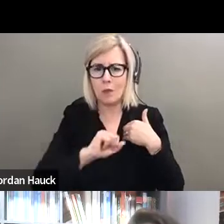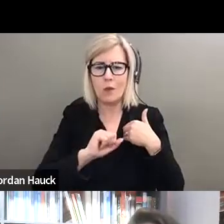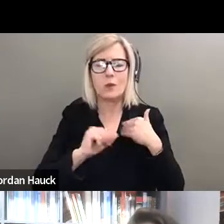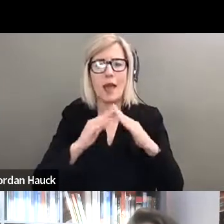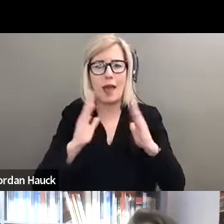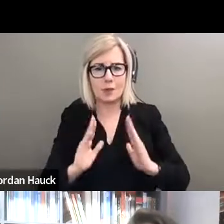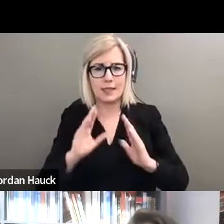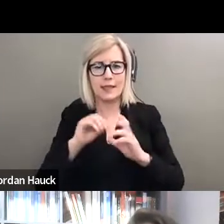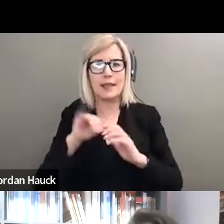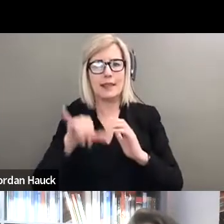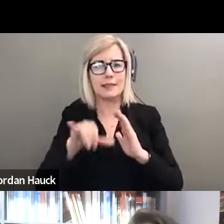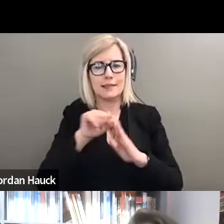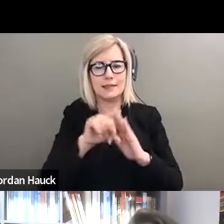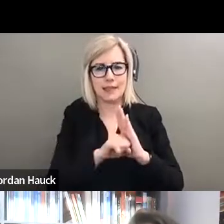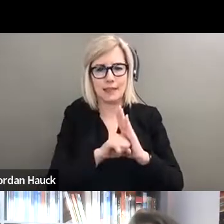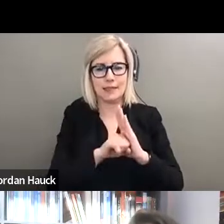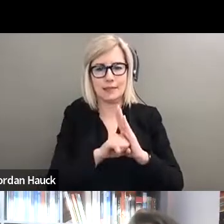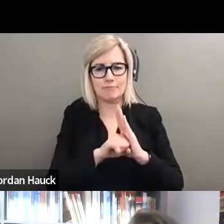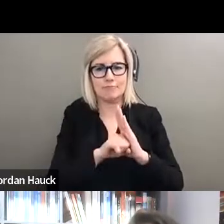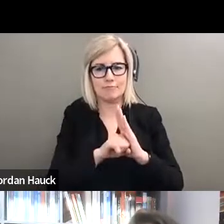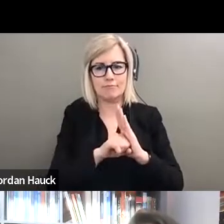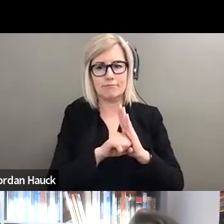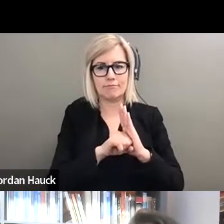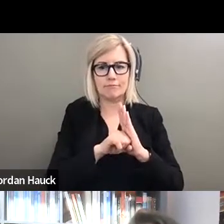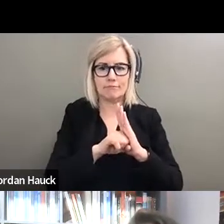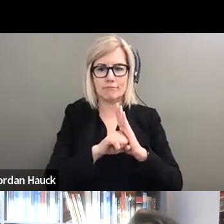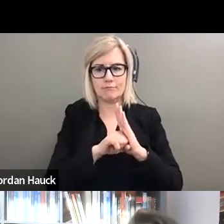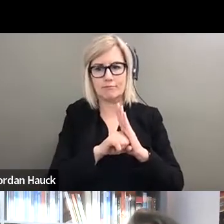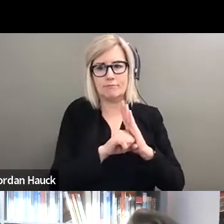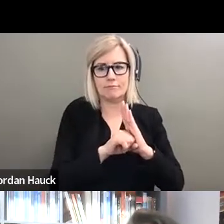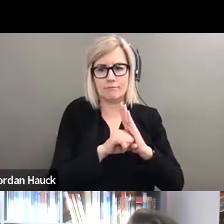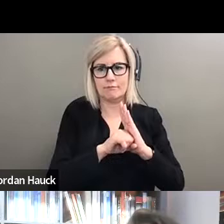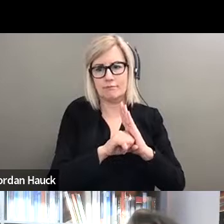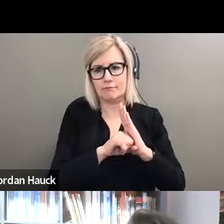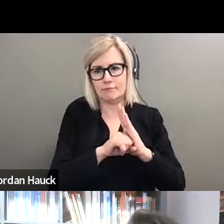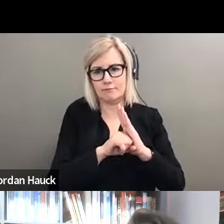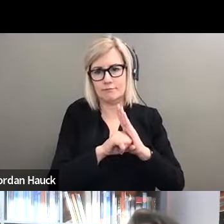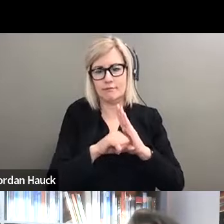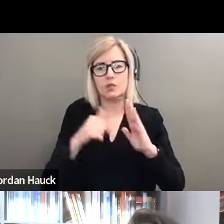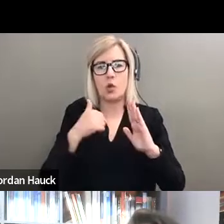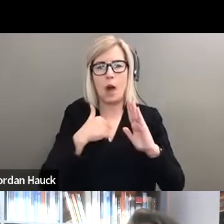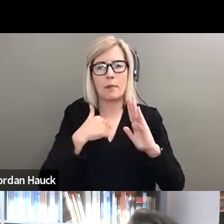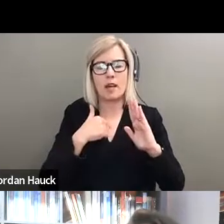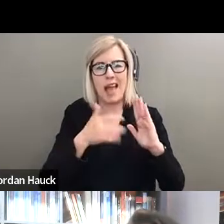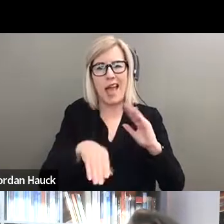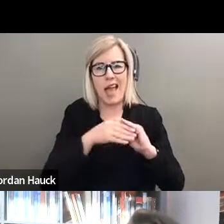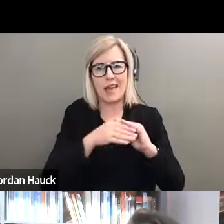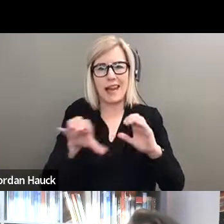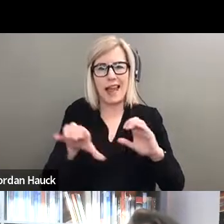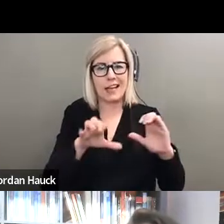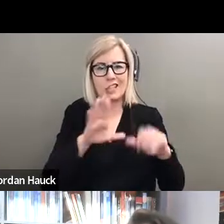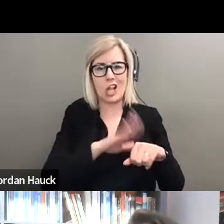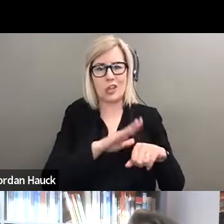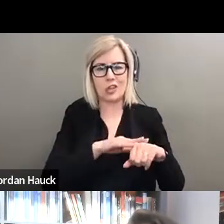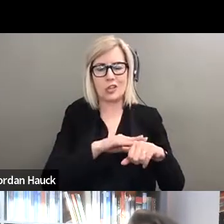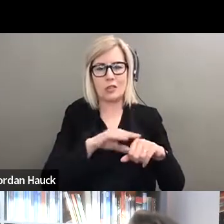this state. And so I am going to put up an action alert on InfoNet